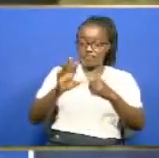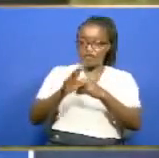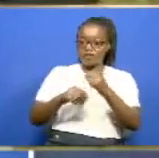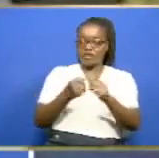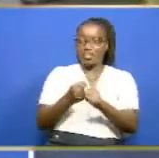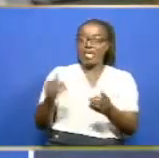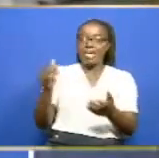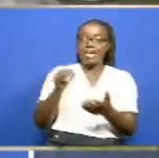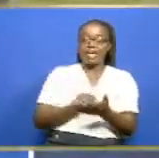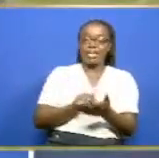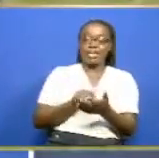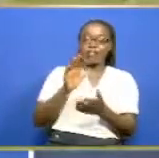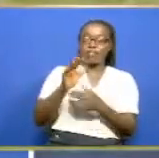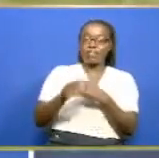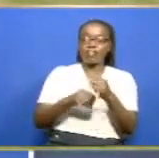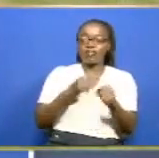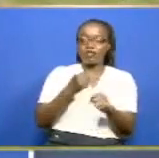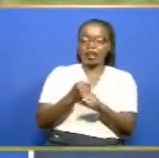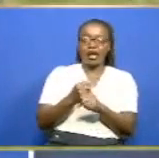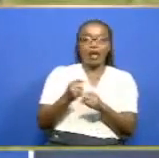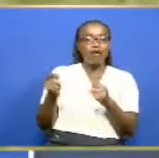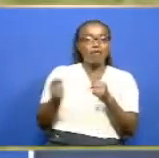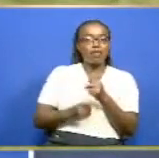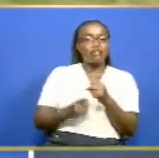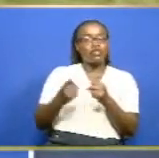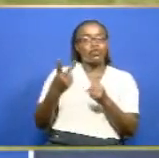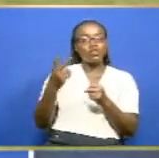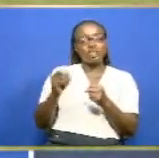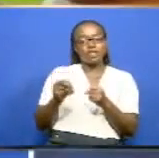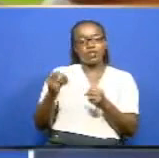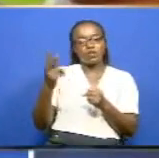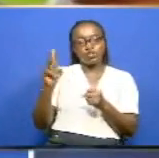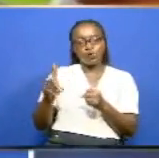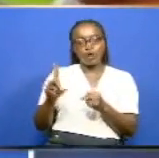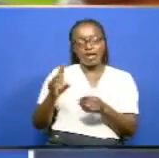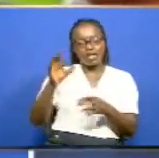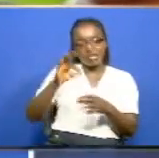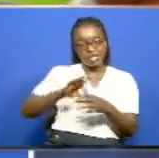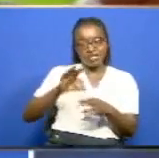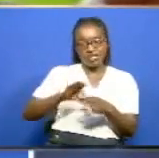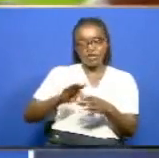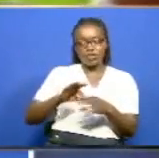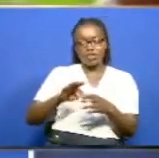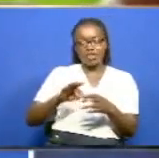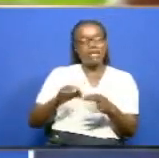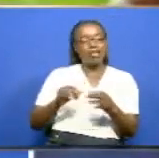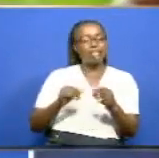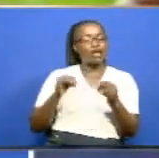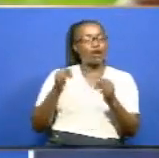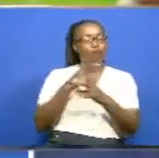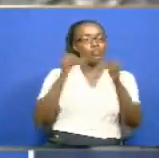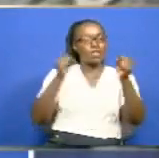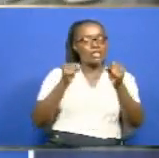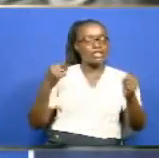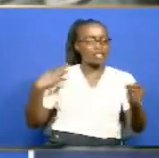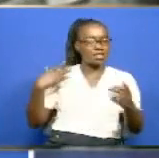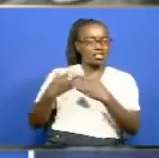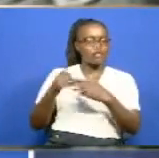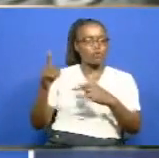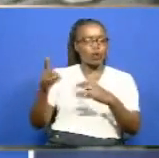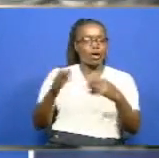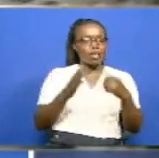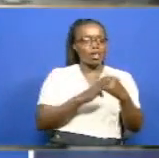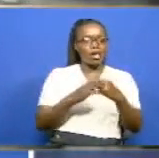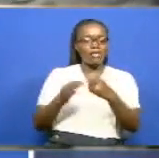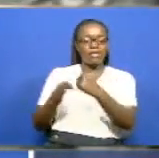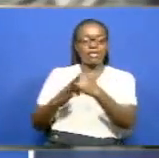fresh five-year term in the January 2021 general elections. He has been in power since 1986. Lawyer